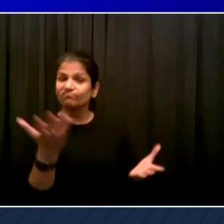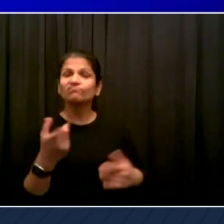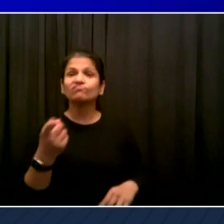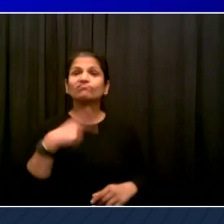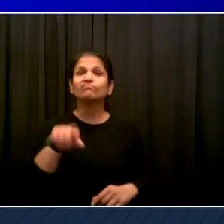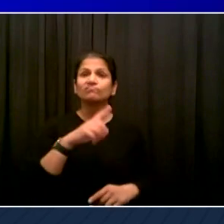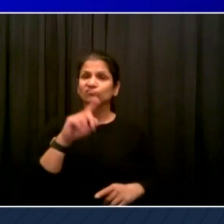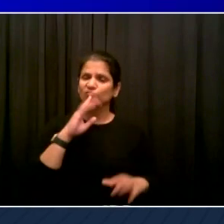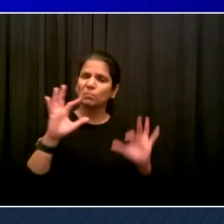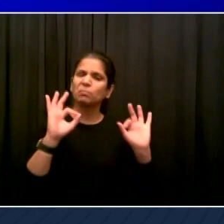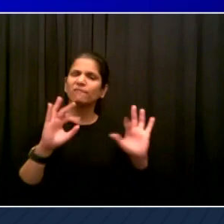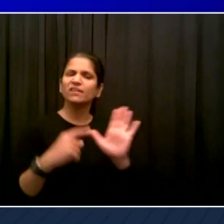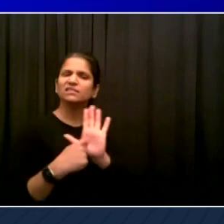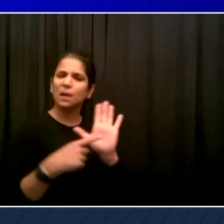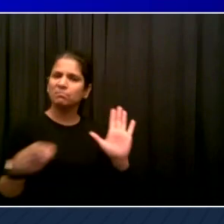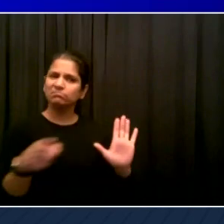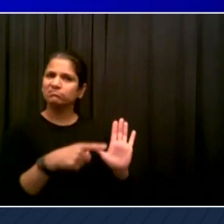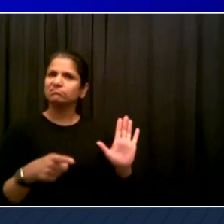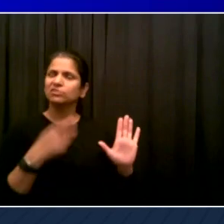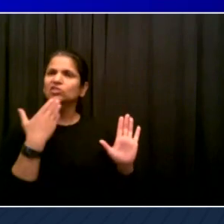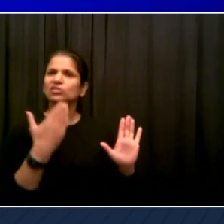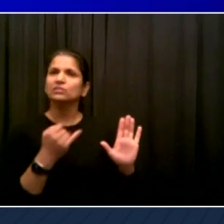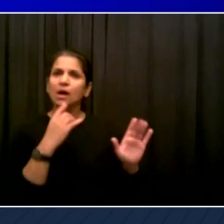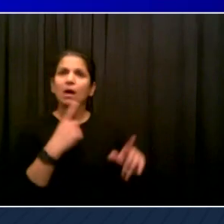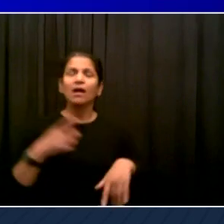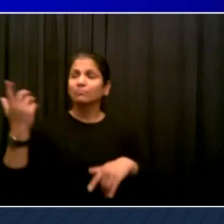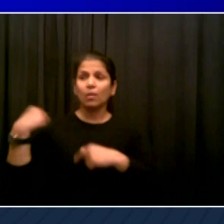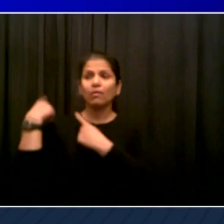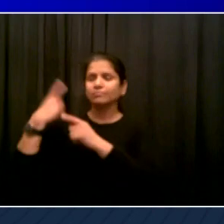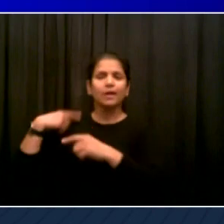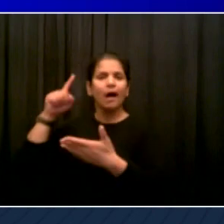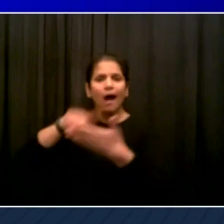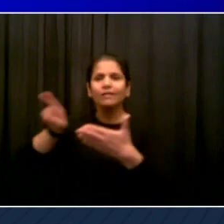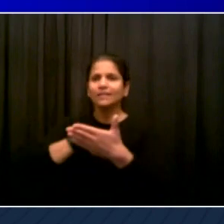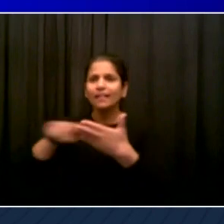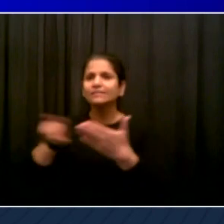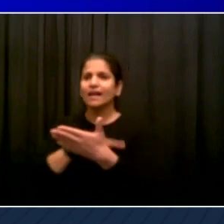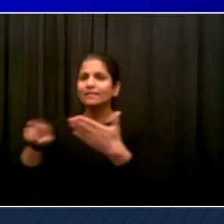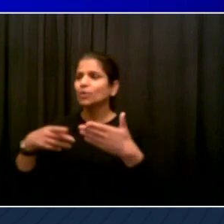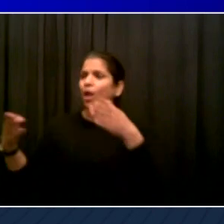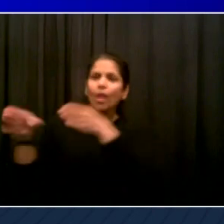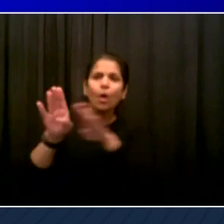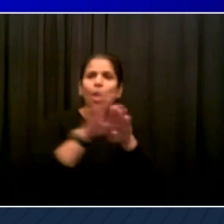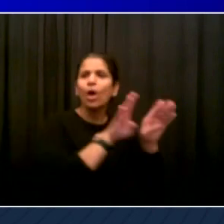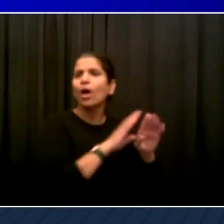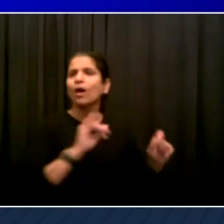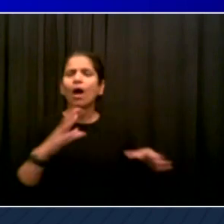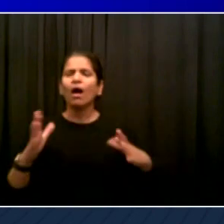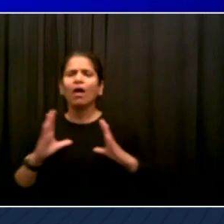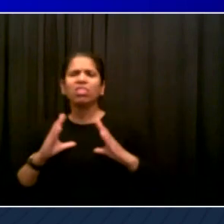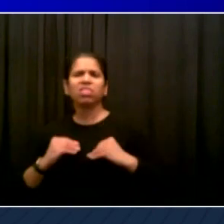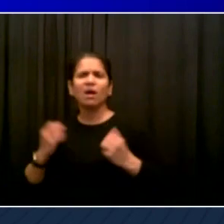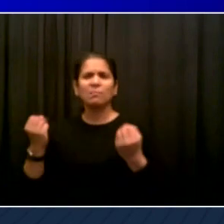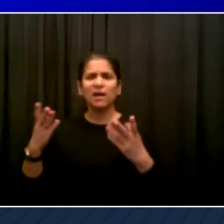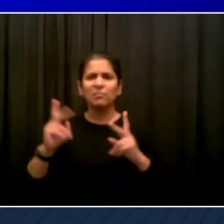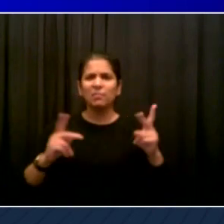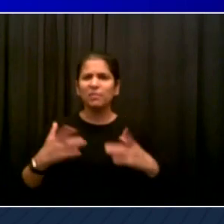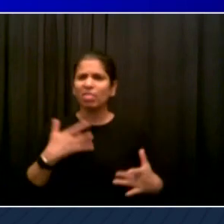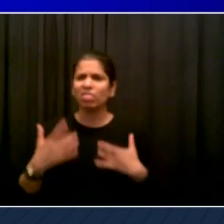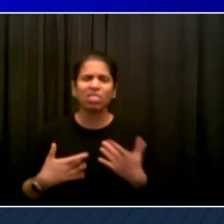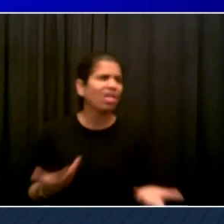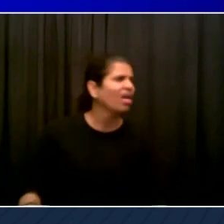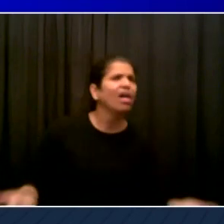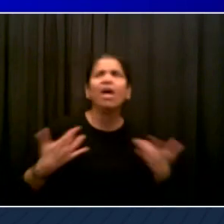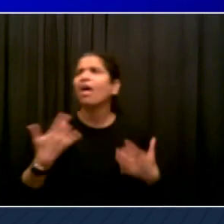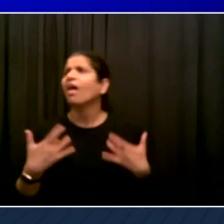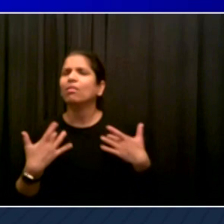to have the things that we feel and we care about that mean so much to us. And I want to thank the performers. I want to thank